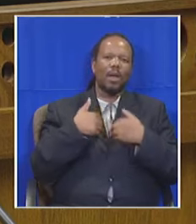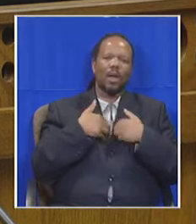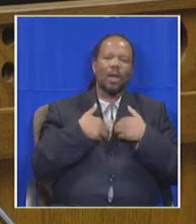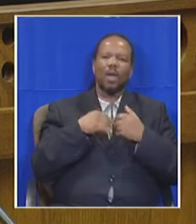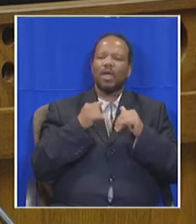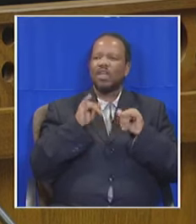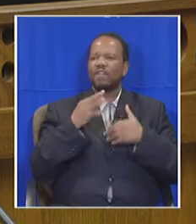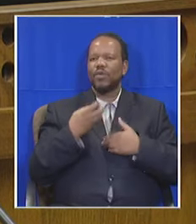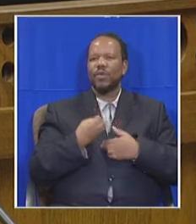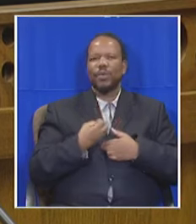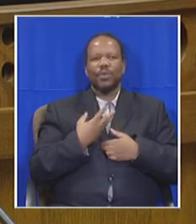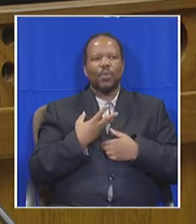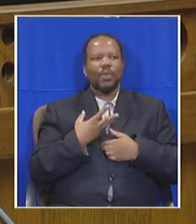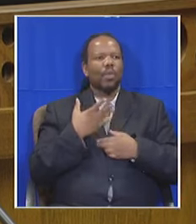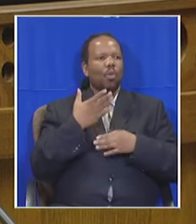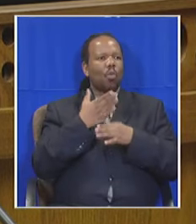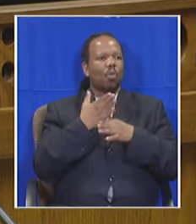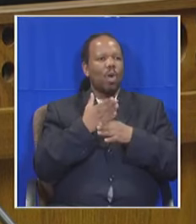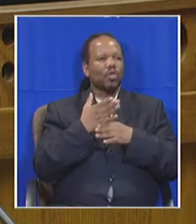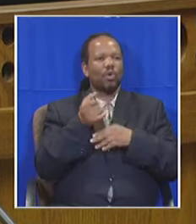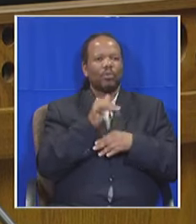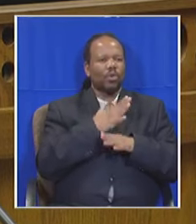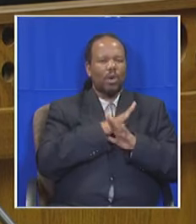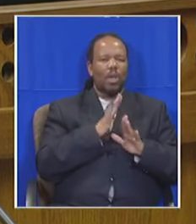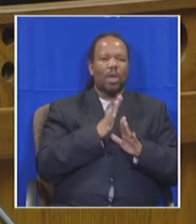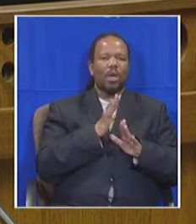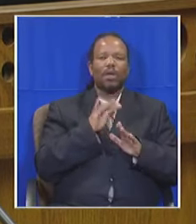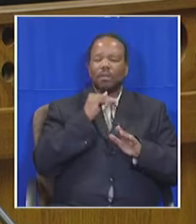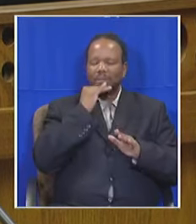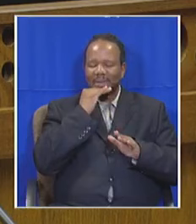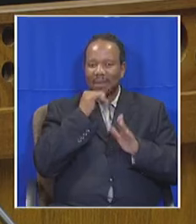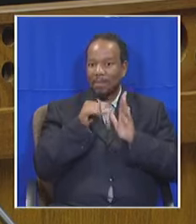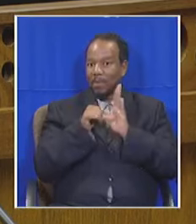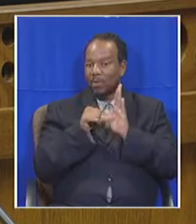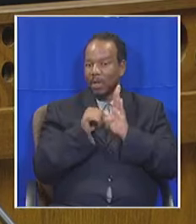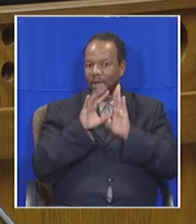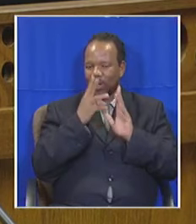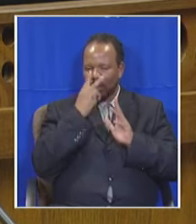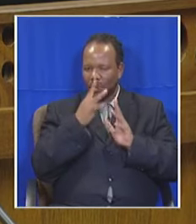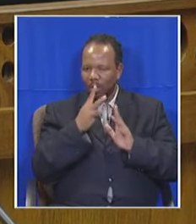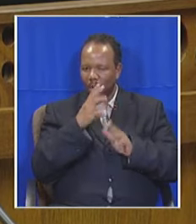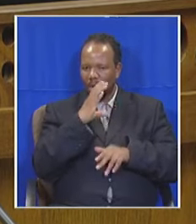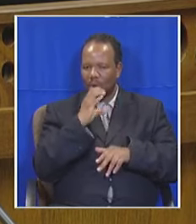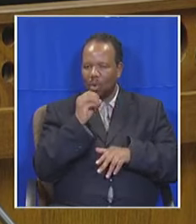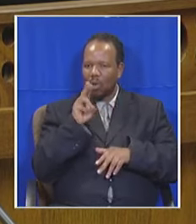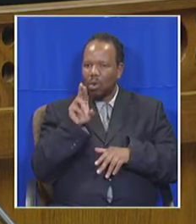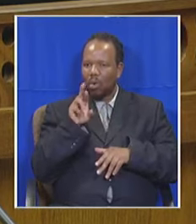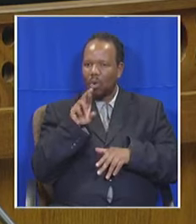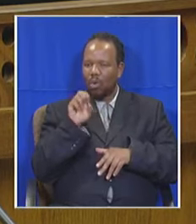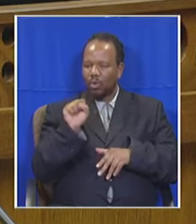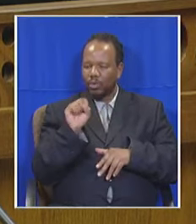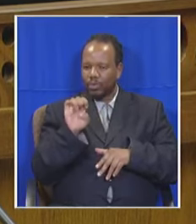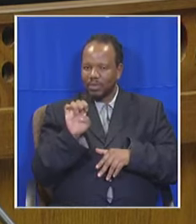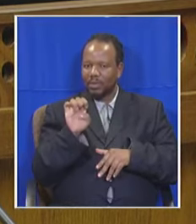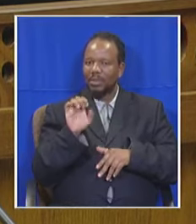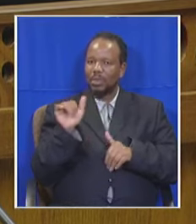to be in these jobs, it will be crucial for them to study courses that will give them an opportunity to compete in the job